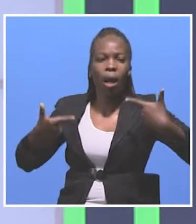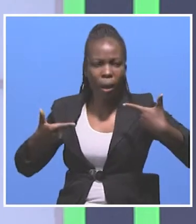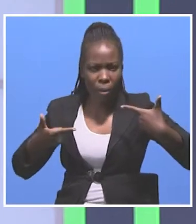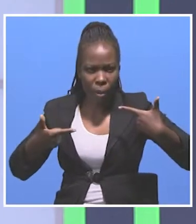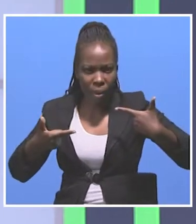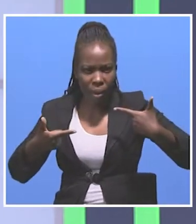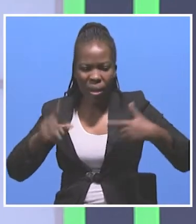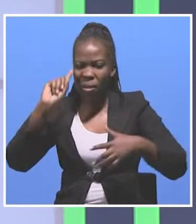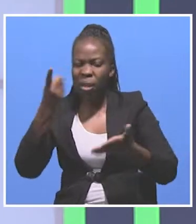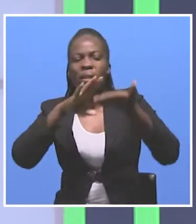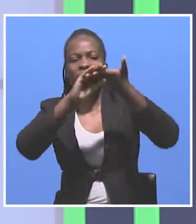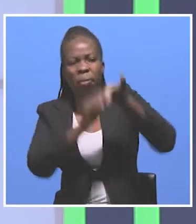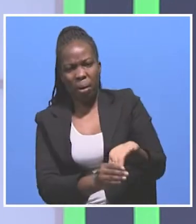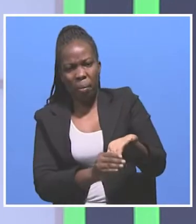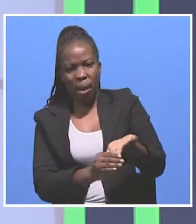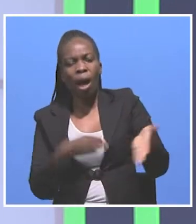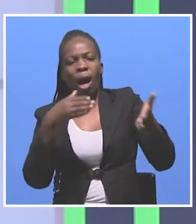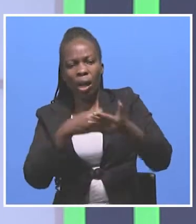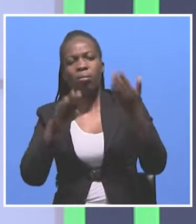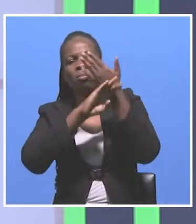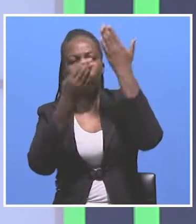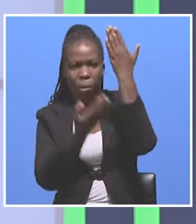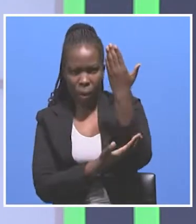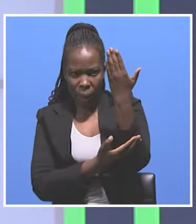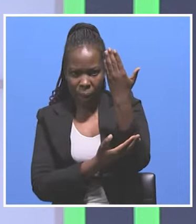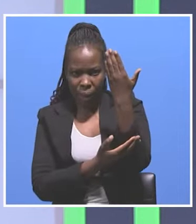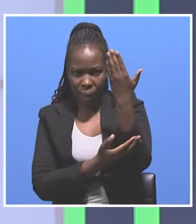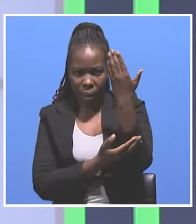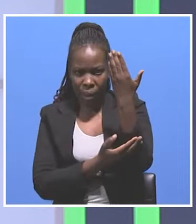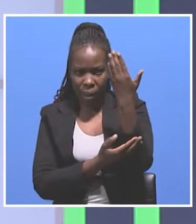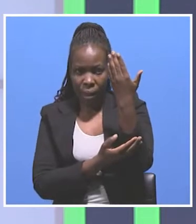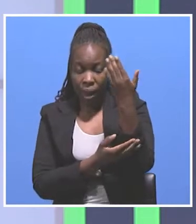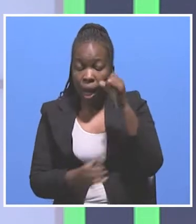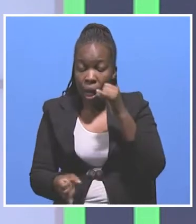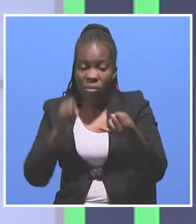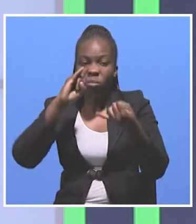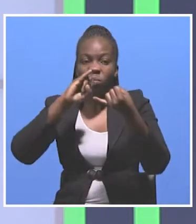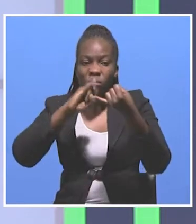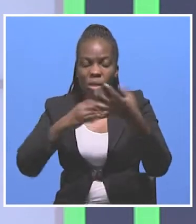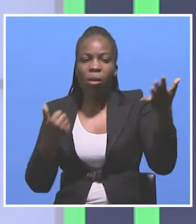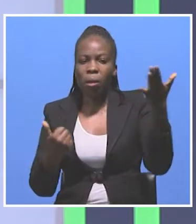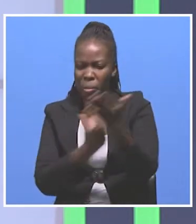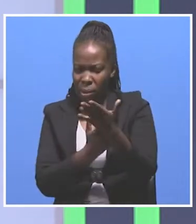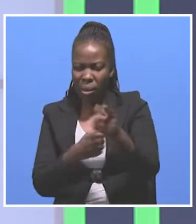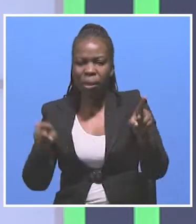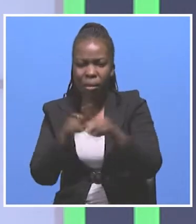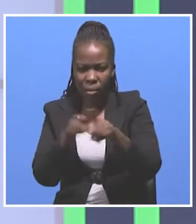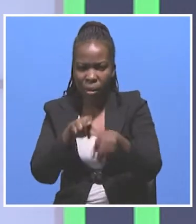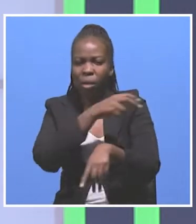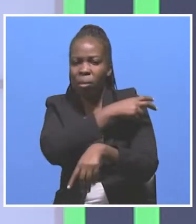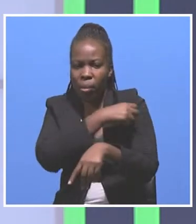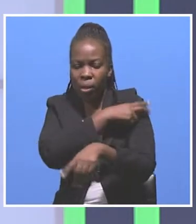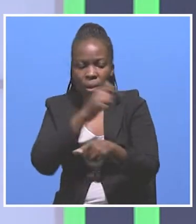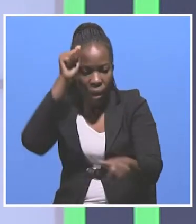this trauma. Okay? If the social support around her and the medical teams agree, then you are going